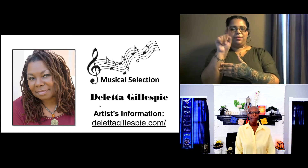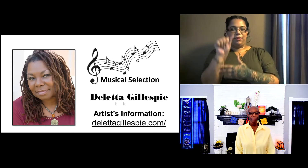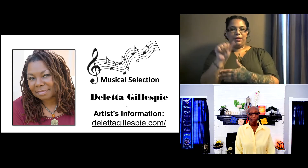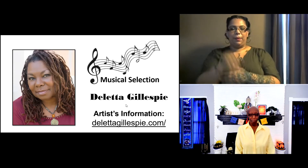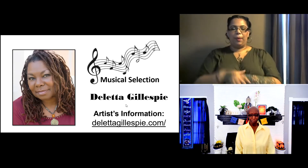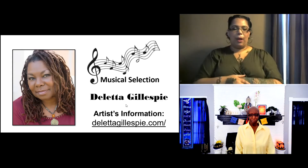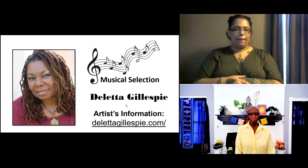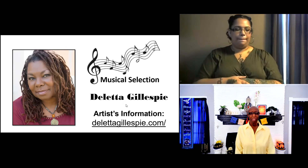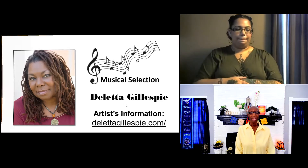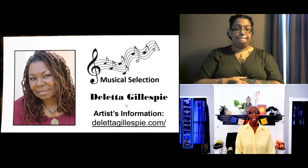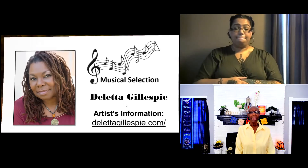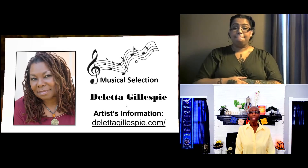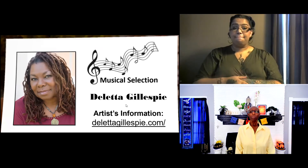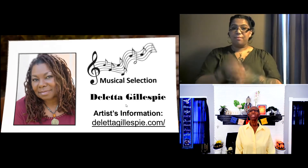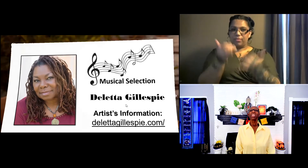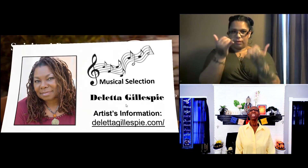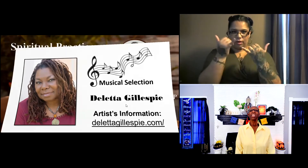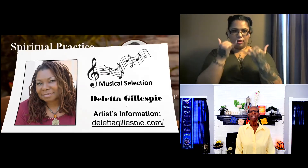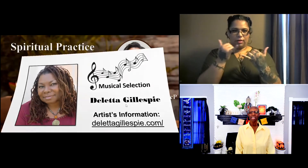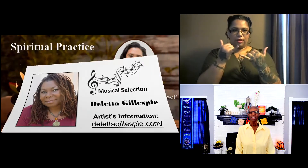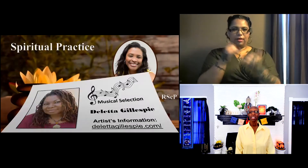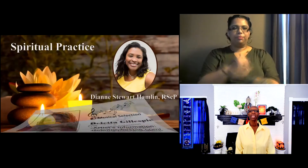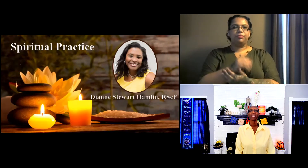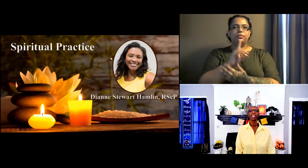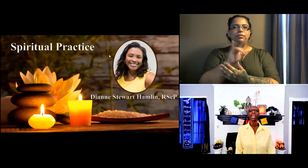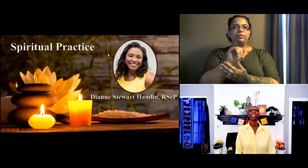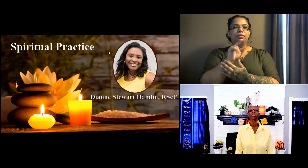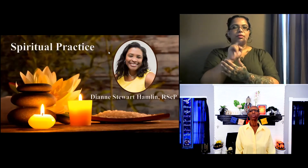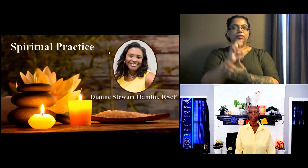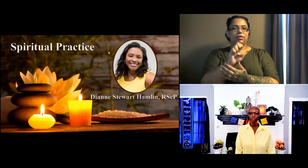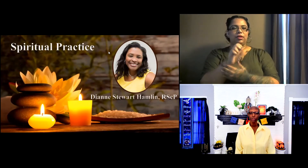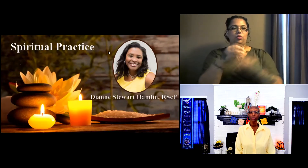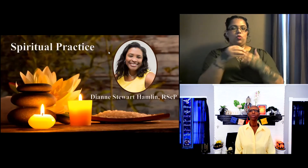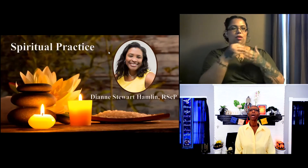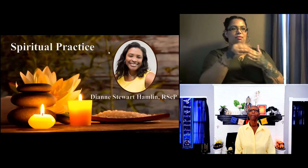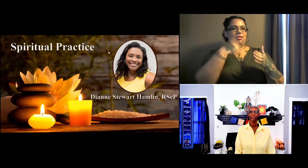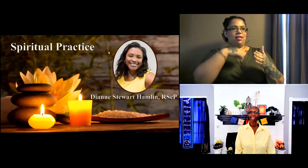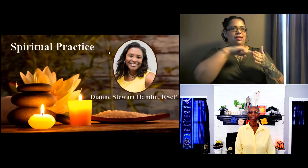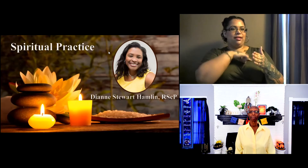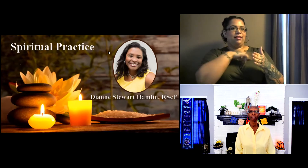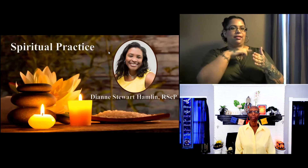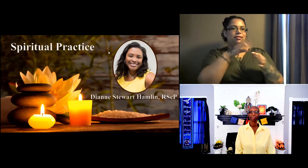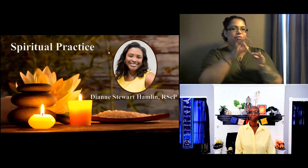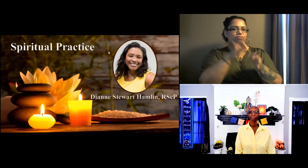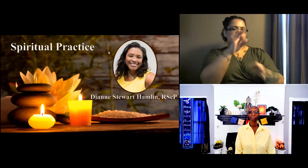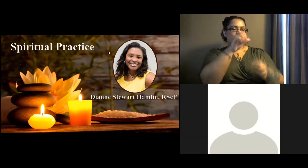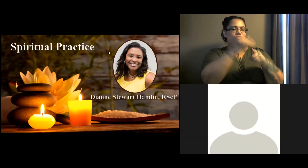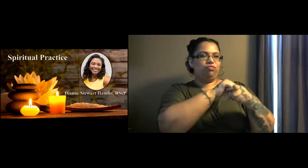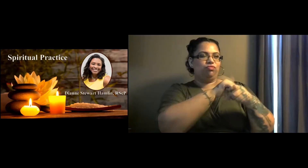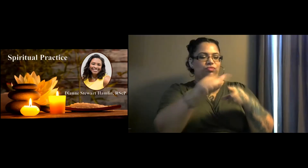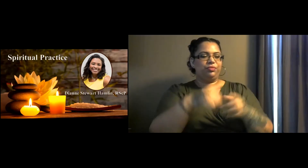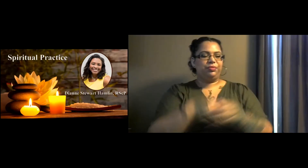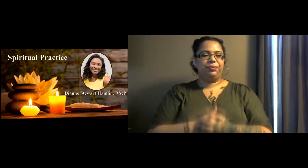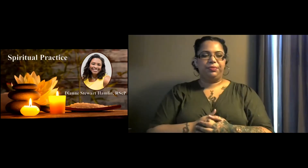Now, Dianne will lead us in a spiritual practice.